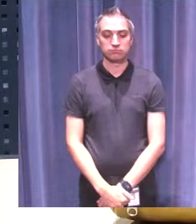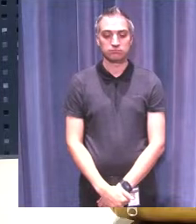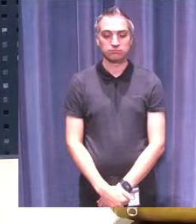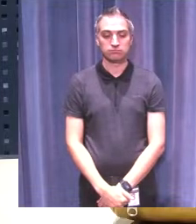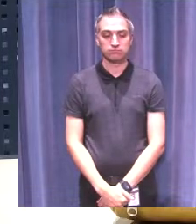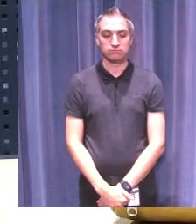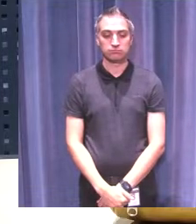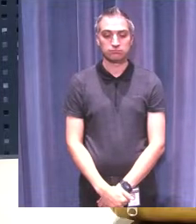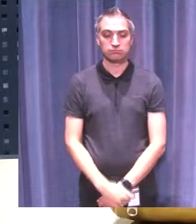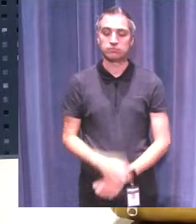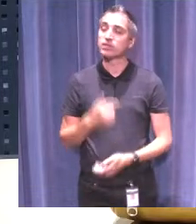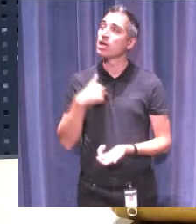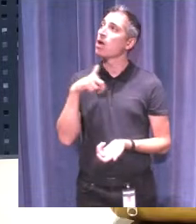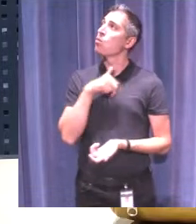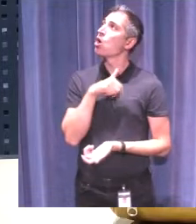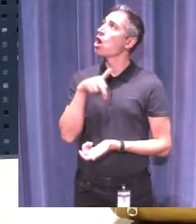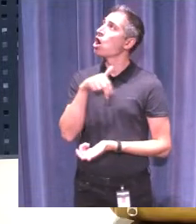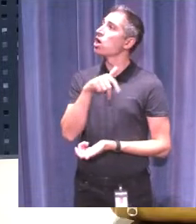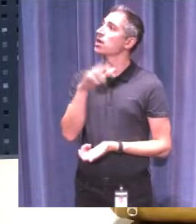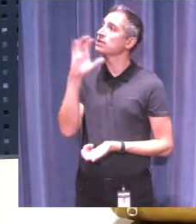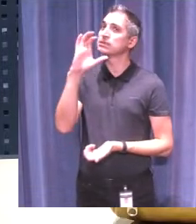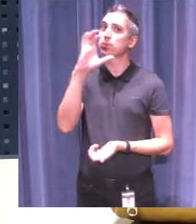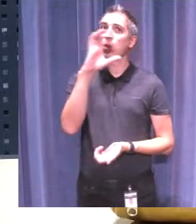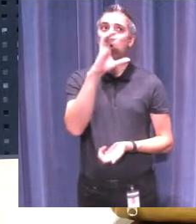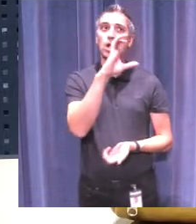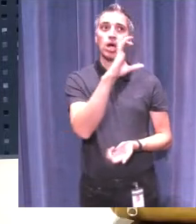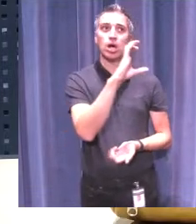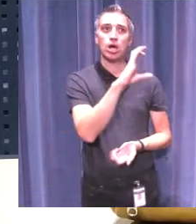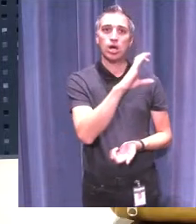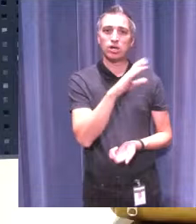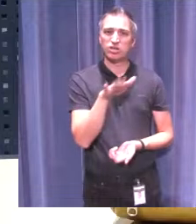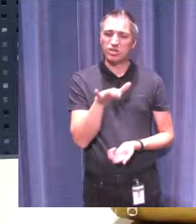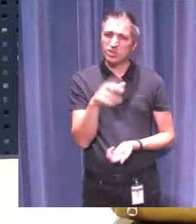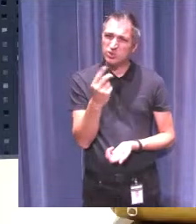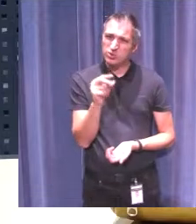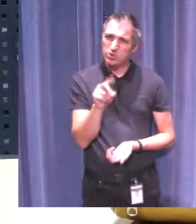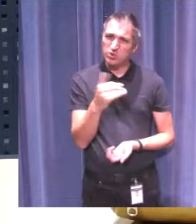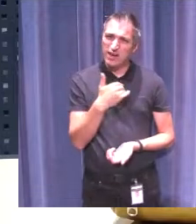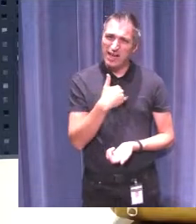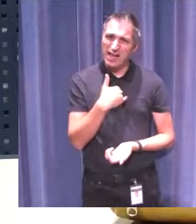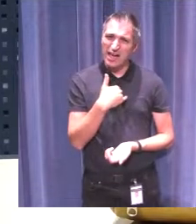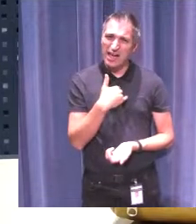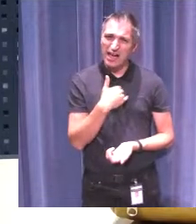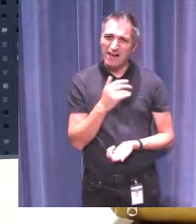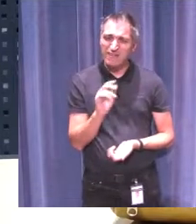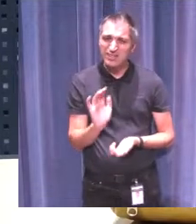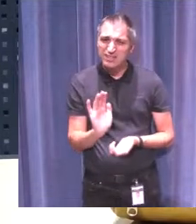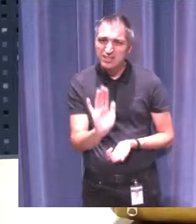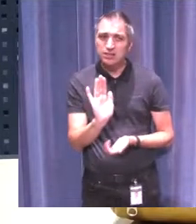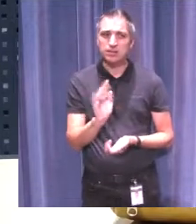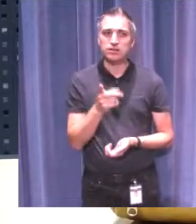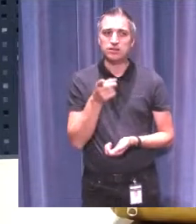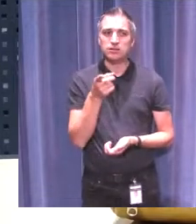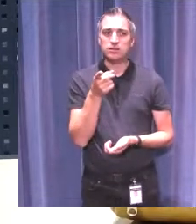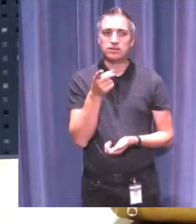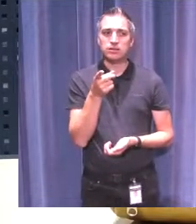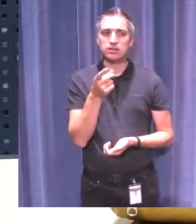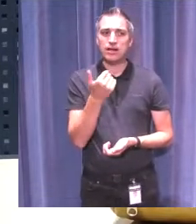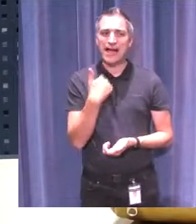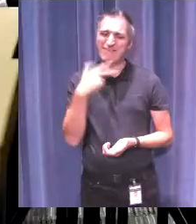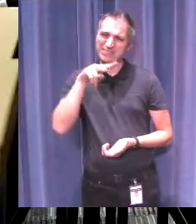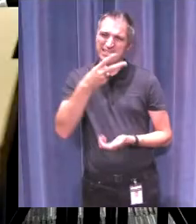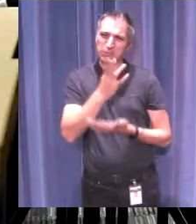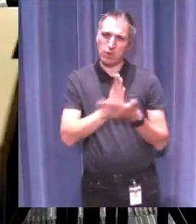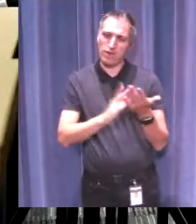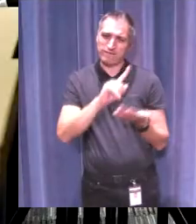As I'm walking around exploring, do you have like a push me in the right direction here? Well, there's another part to